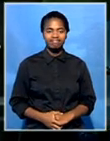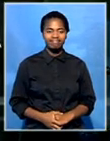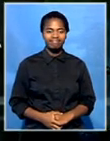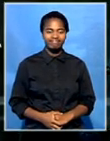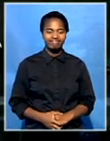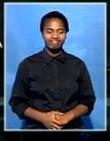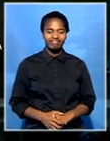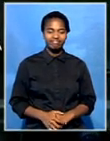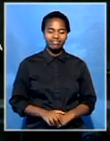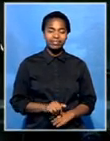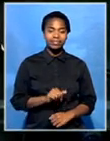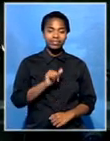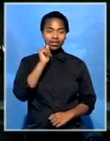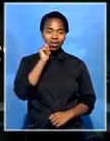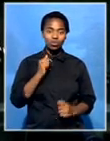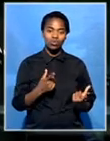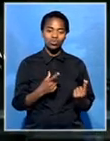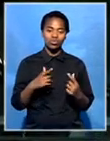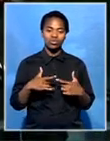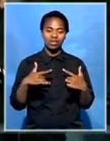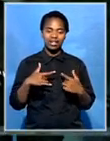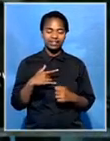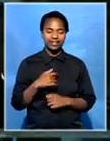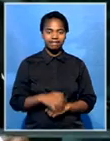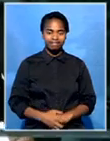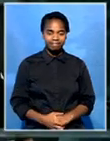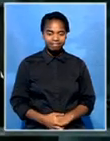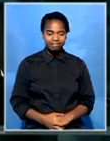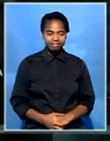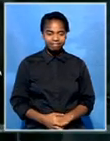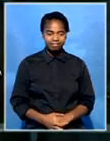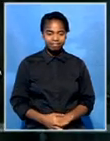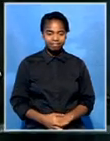life echoes in eternity. Stefina Komane, SABC News, Johannesburg.